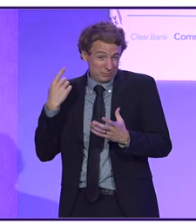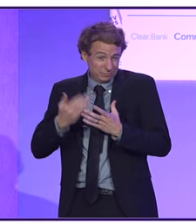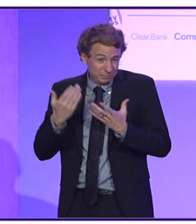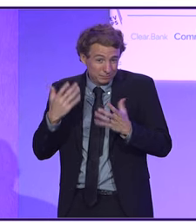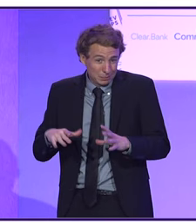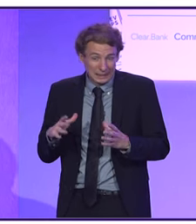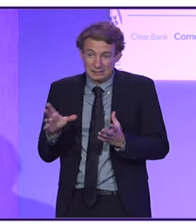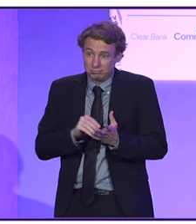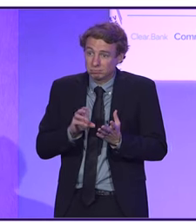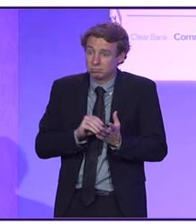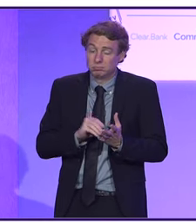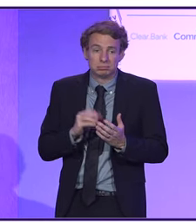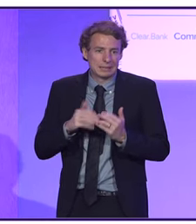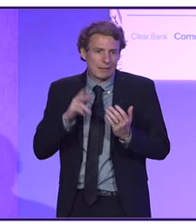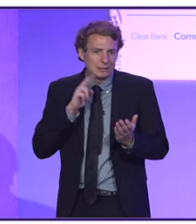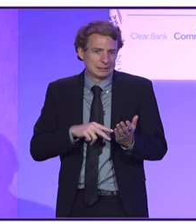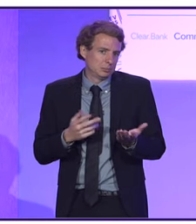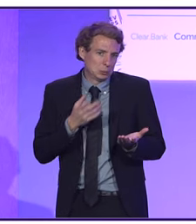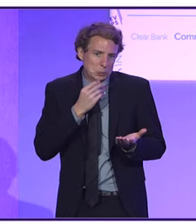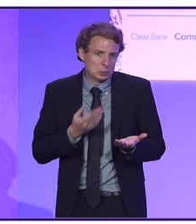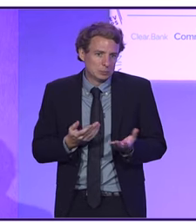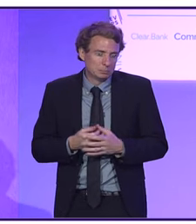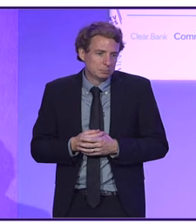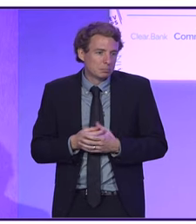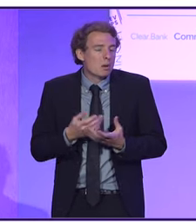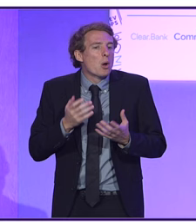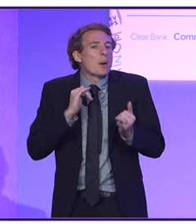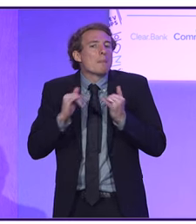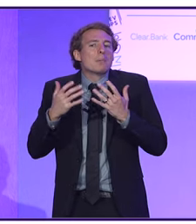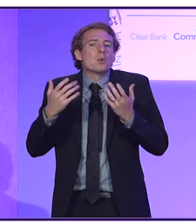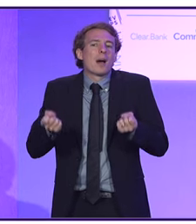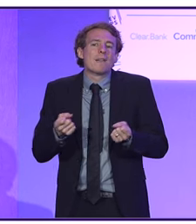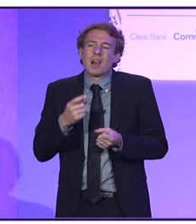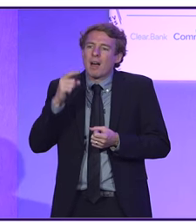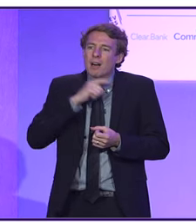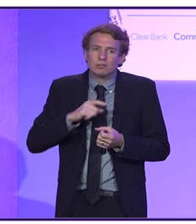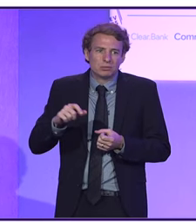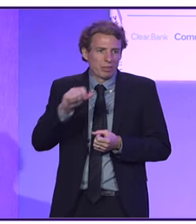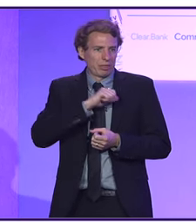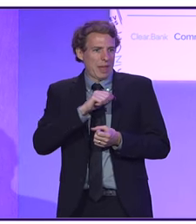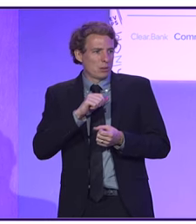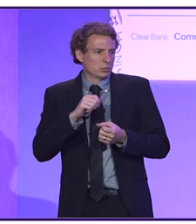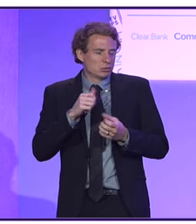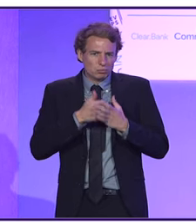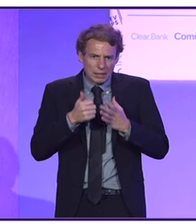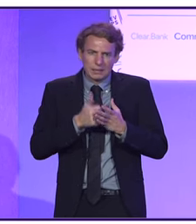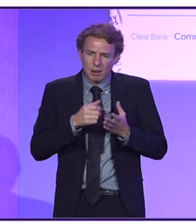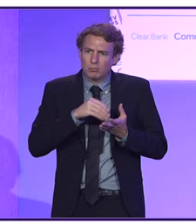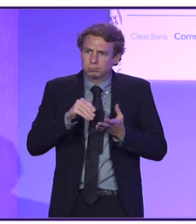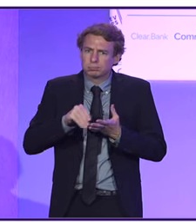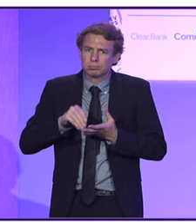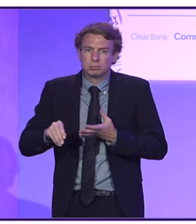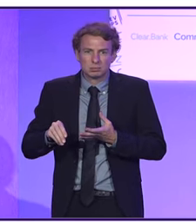that if you have, let's say, £100,000 regular annual invoice, about £30,000 of